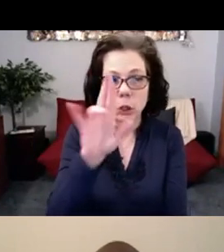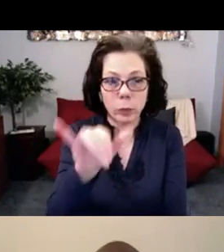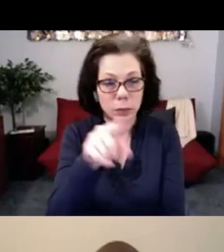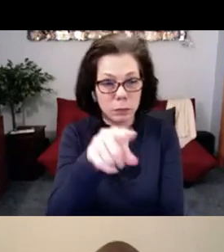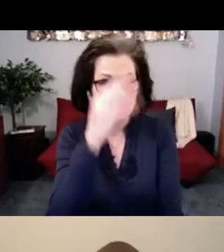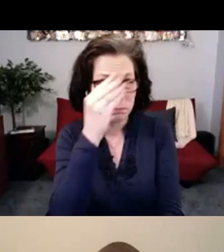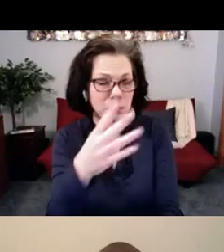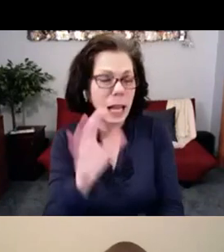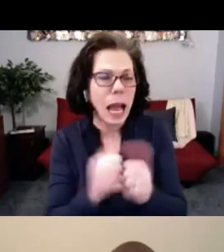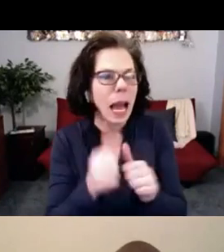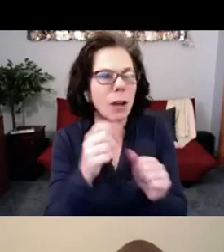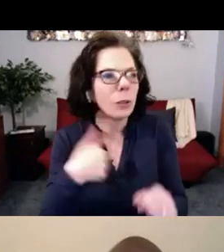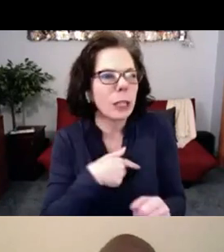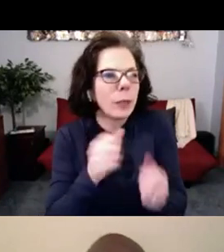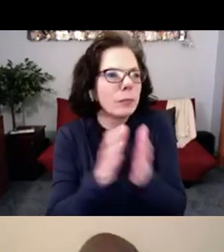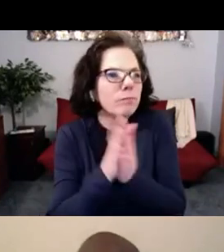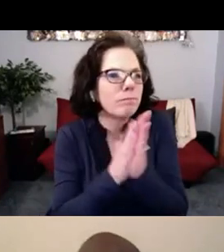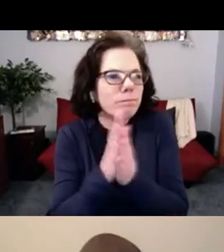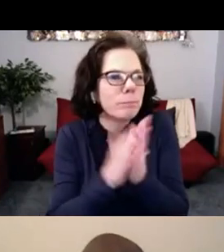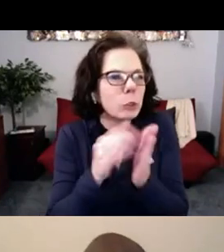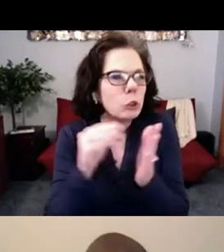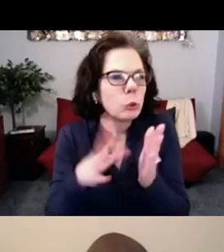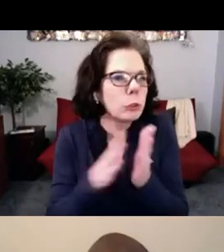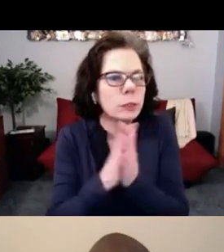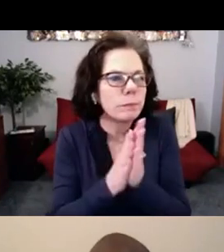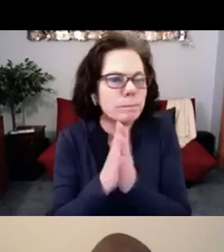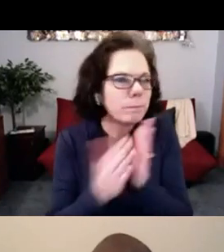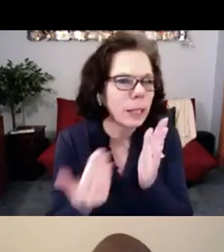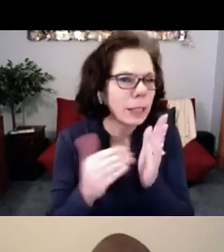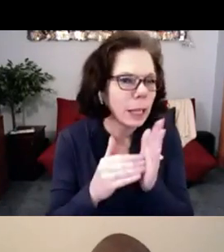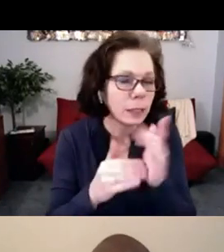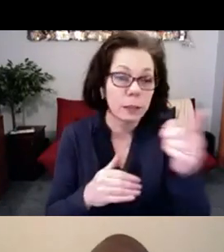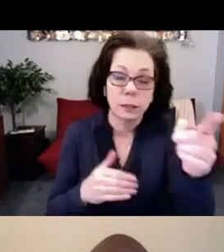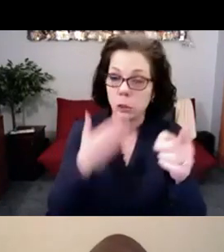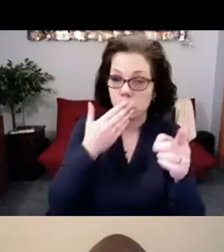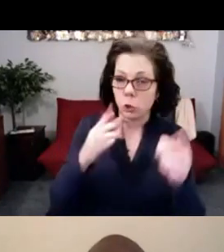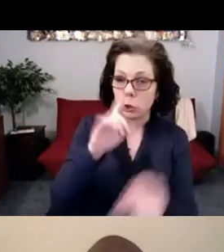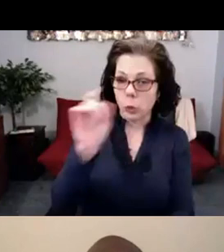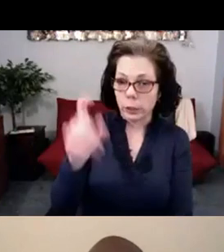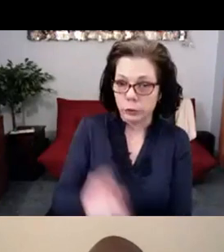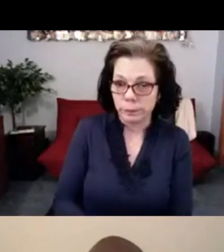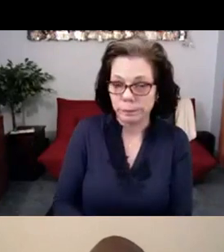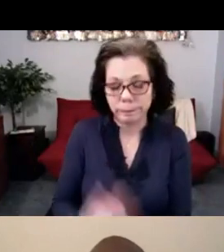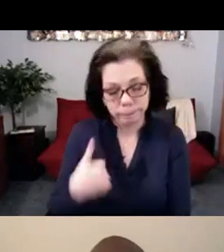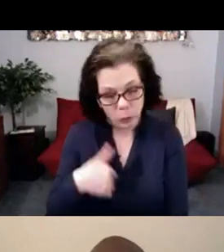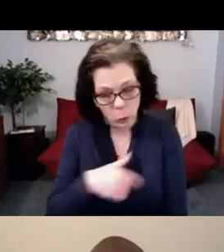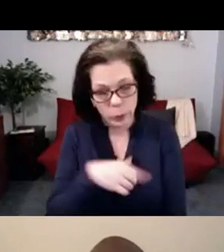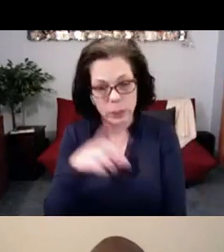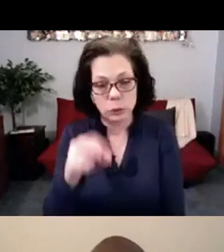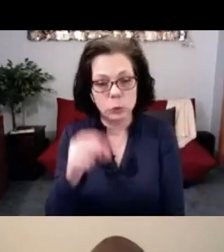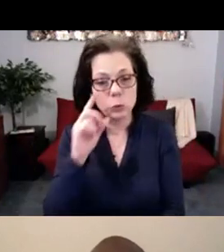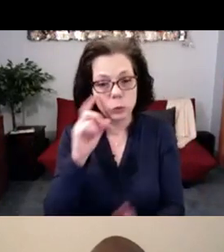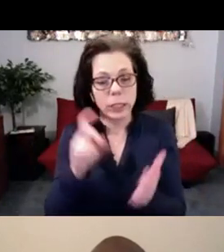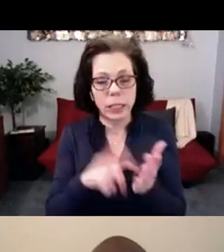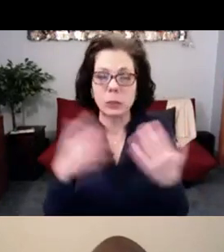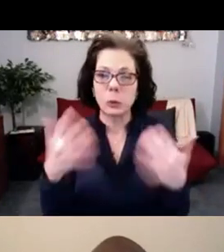in remote learning? Absolutely. So great question. I think we all recognize that this has been a big